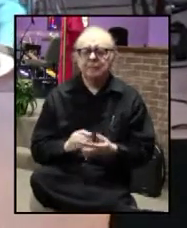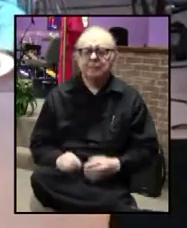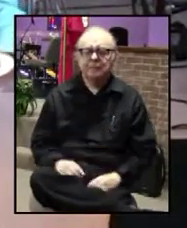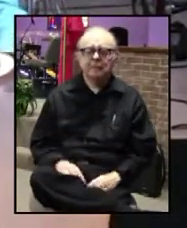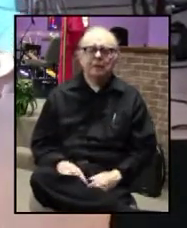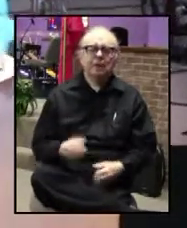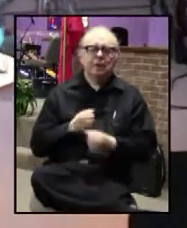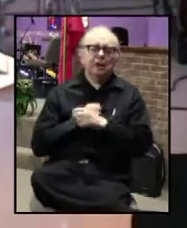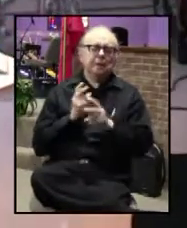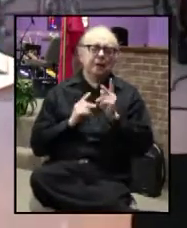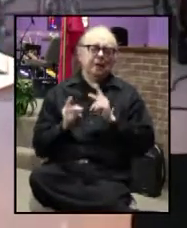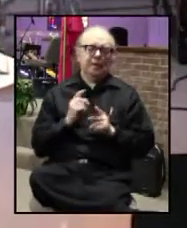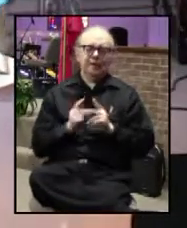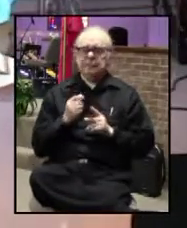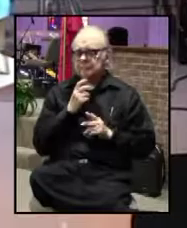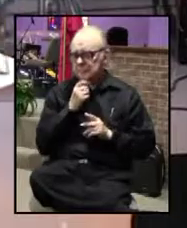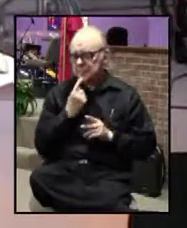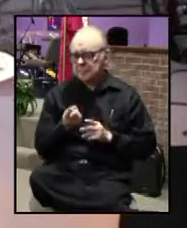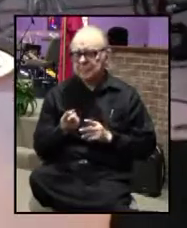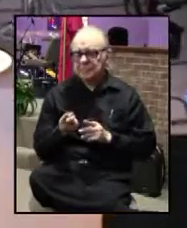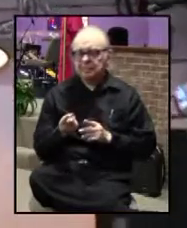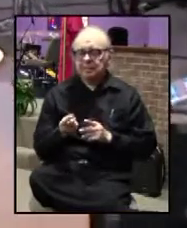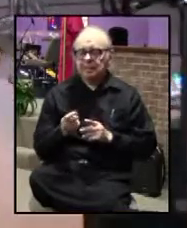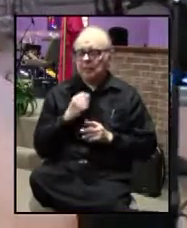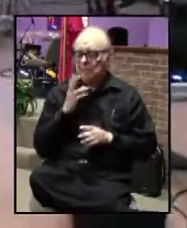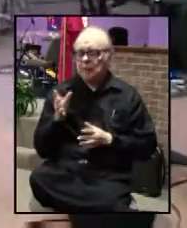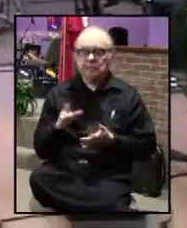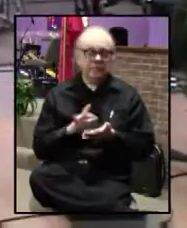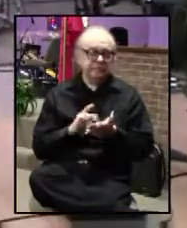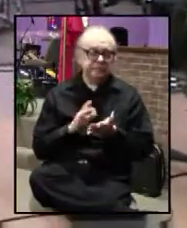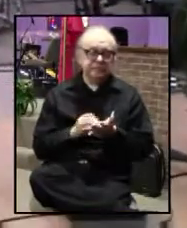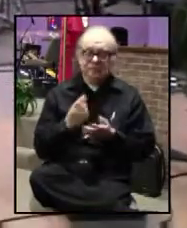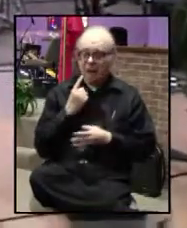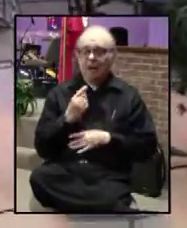I love it with these people who say, "I'm not going to take any medicine."